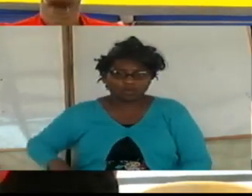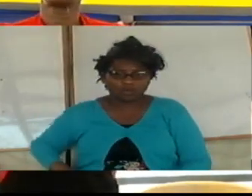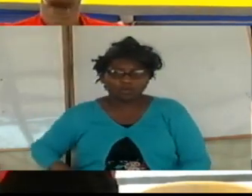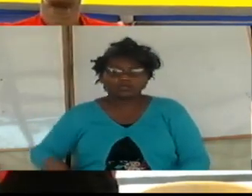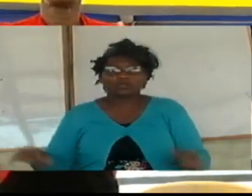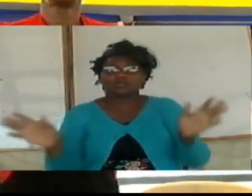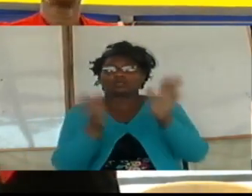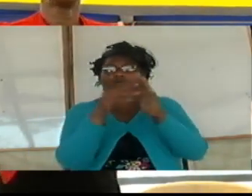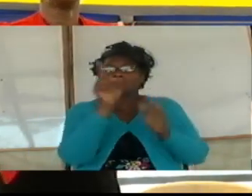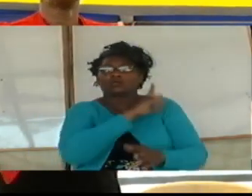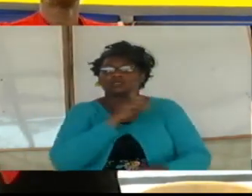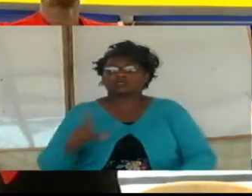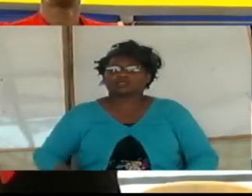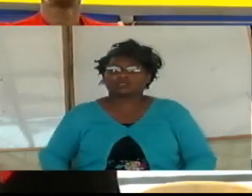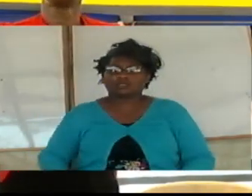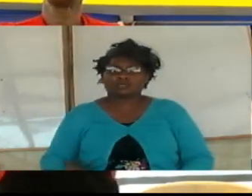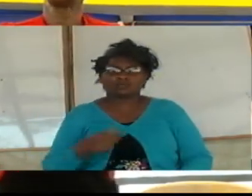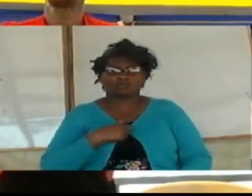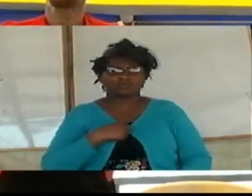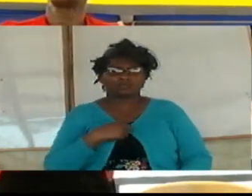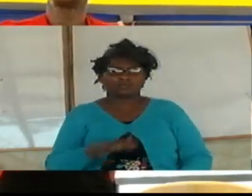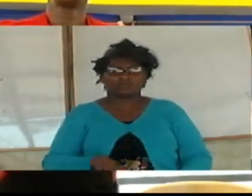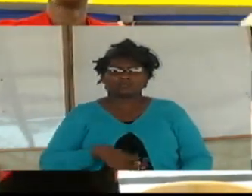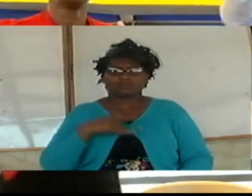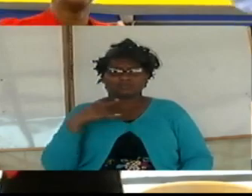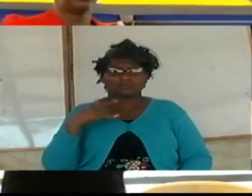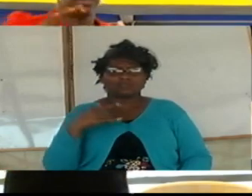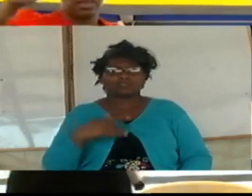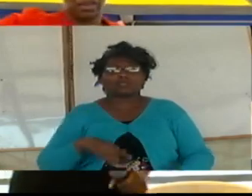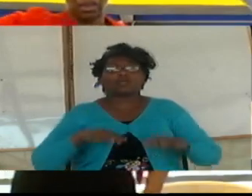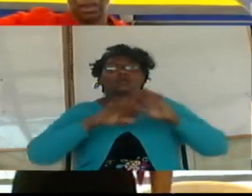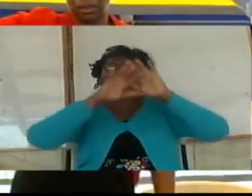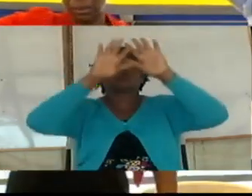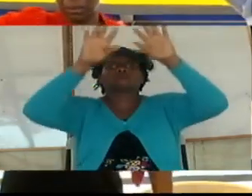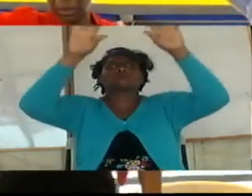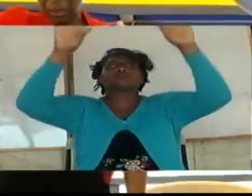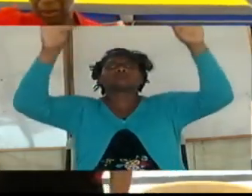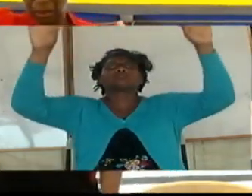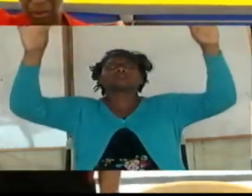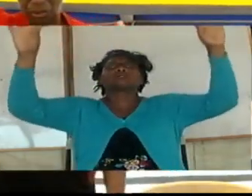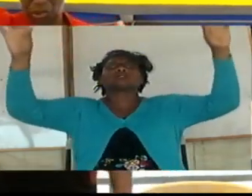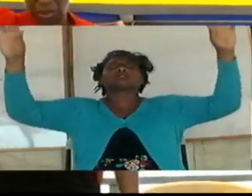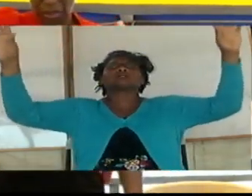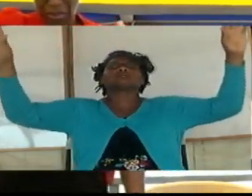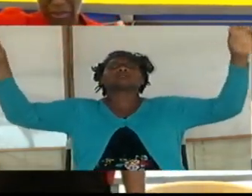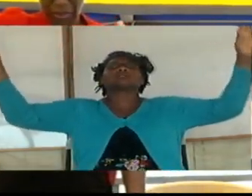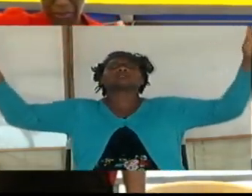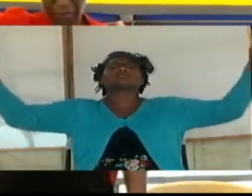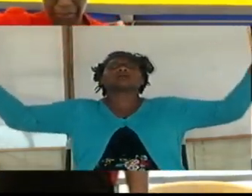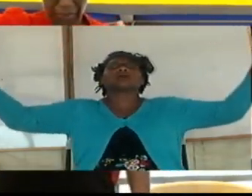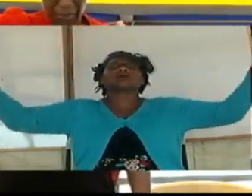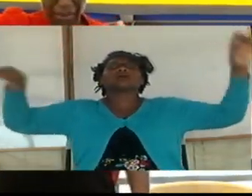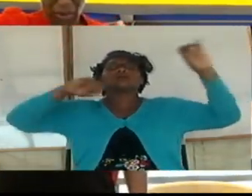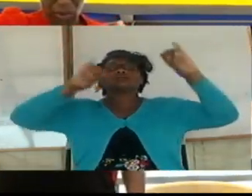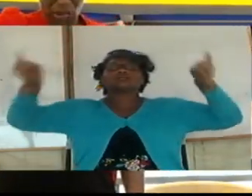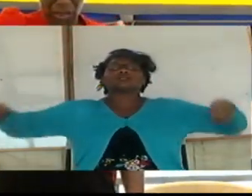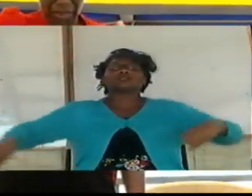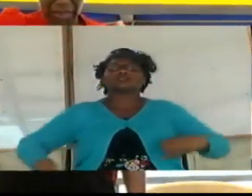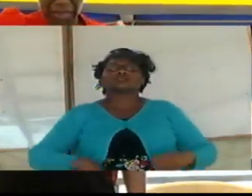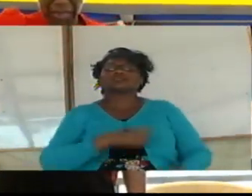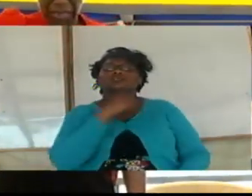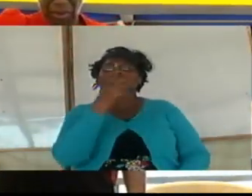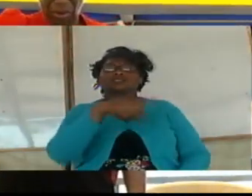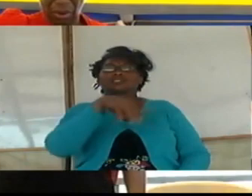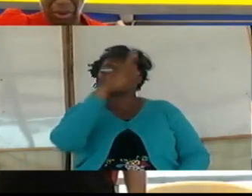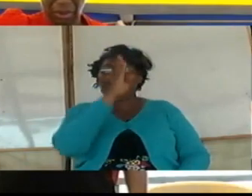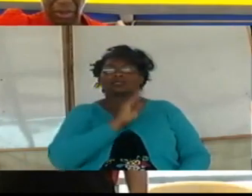Praise God. I feel like just lifting our hands one more time to the King and just tell him, thank you.